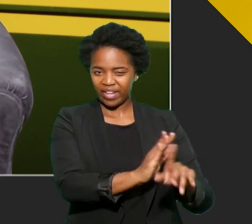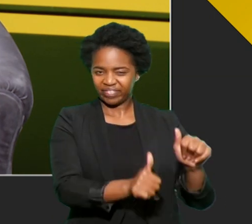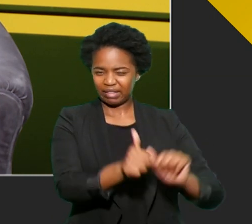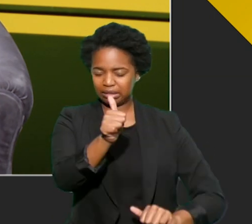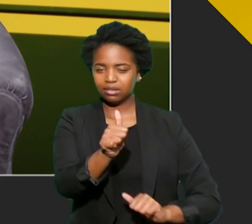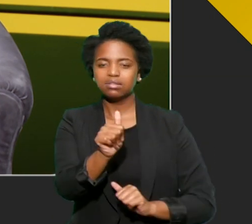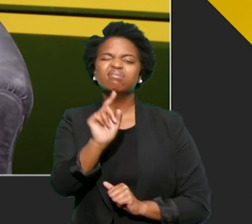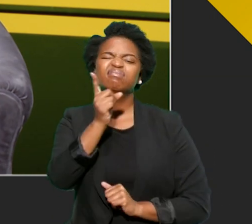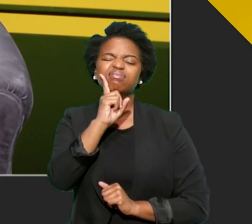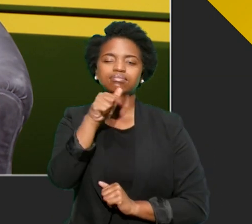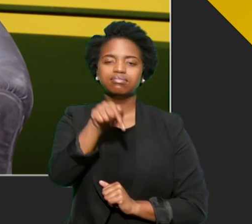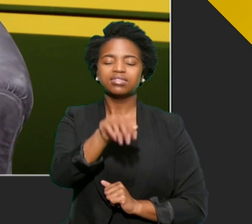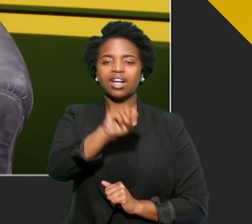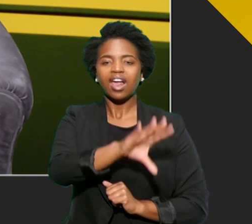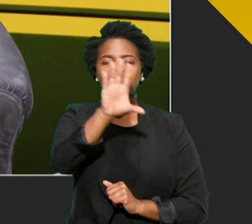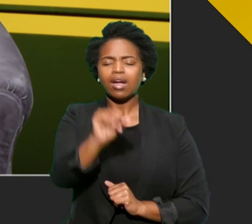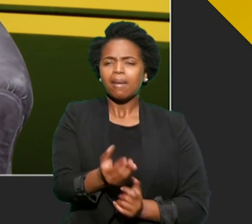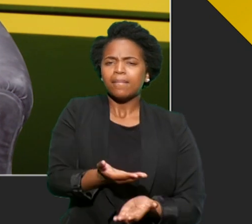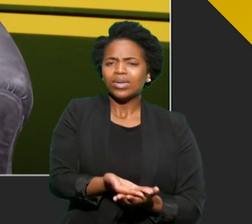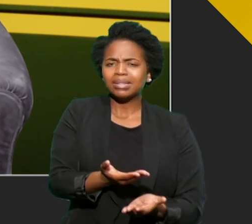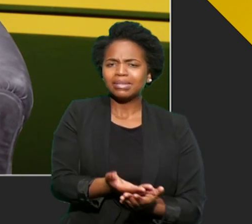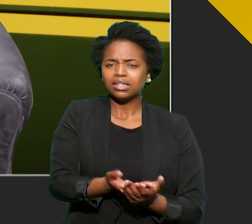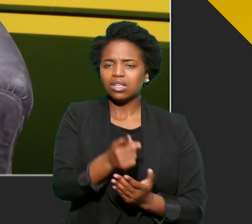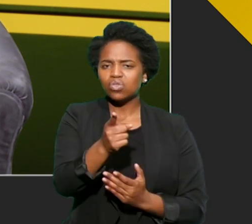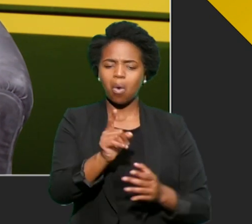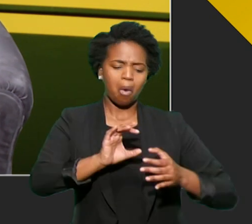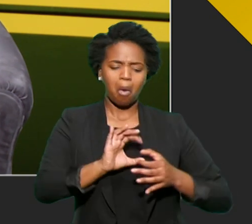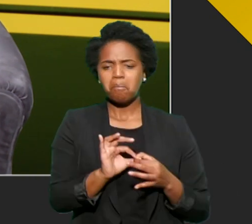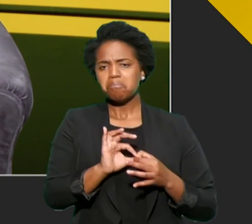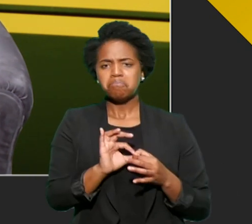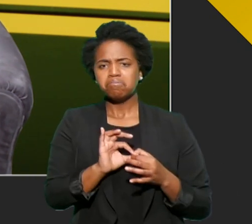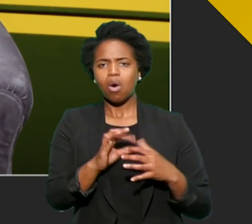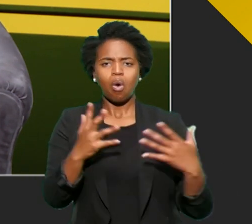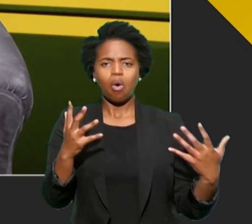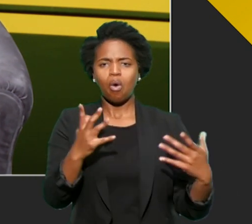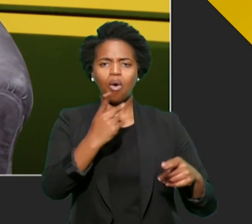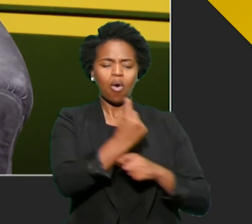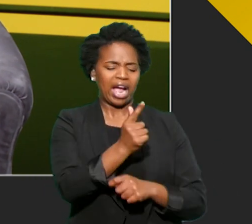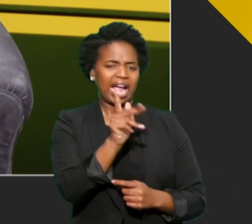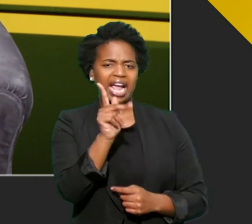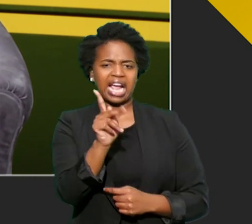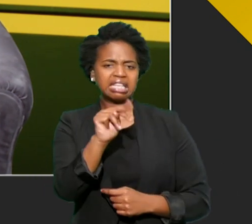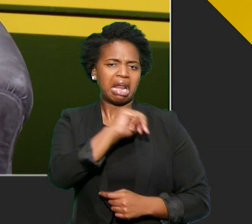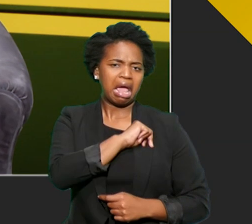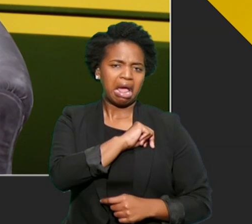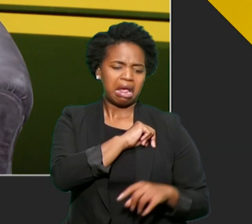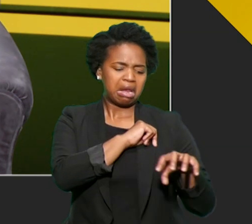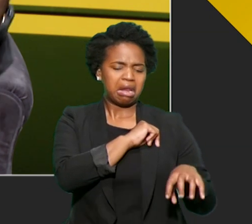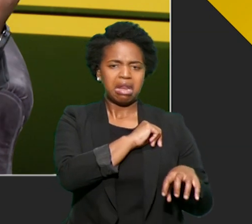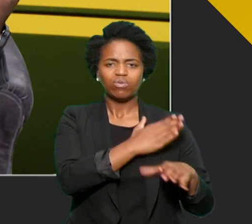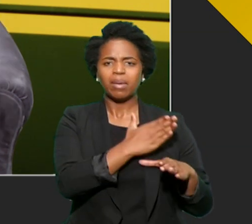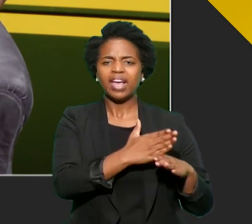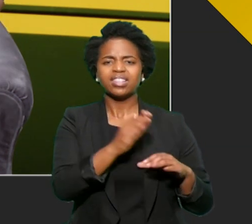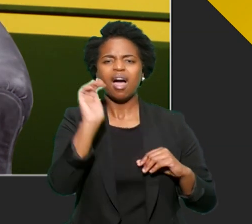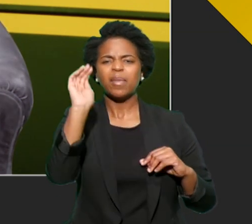the possibilities lie in South Africa, that you can be able to go to Shelly in KZN and be able to have a job in